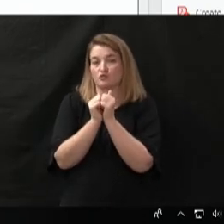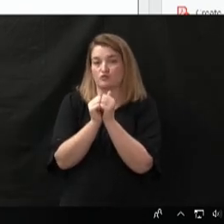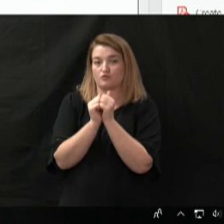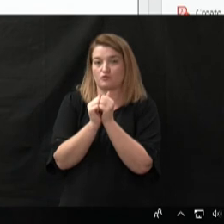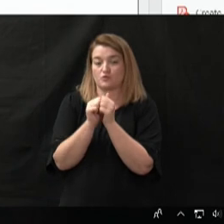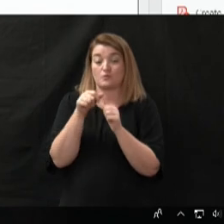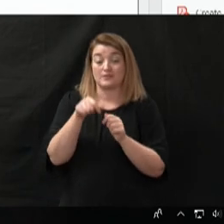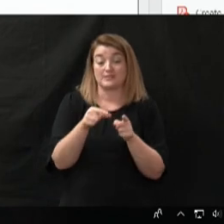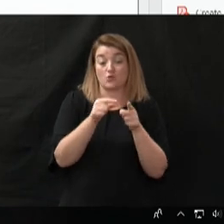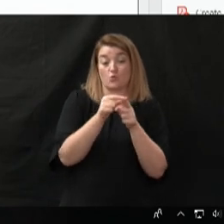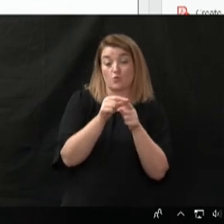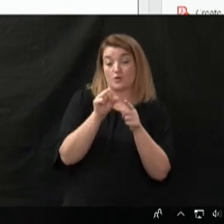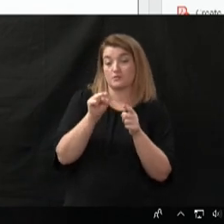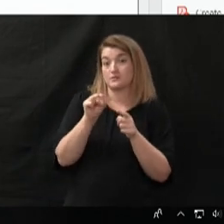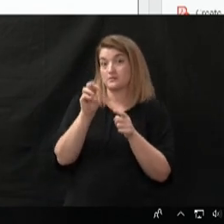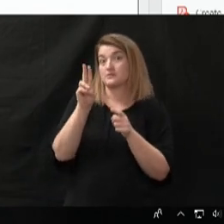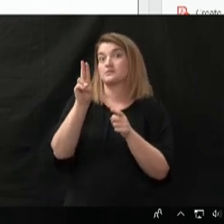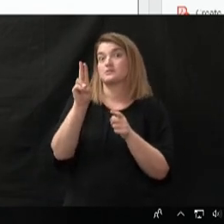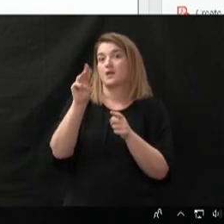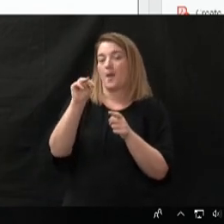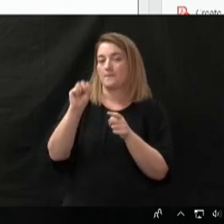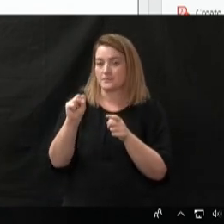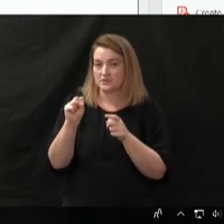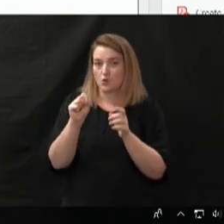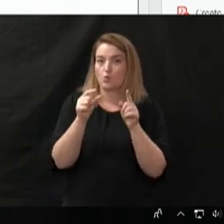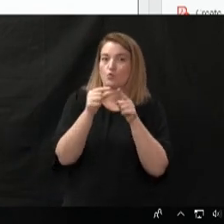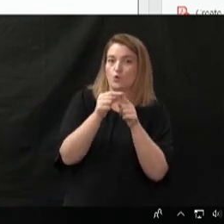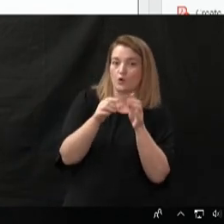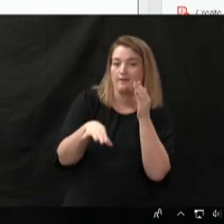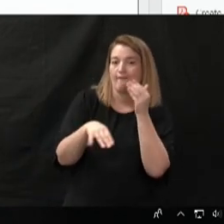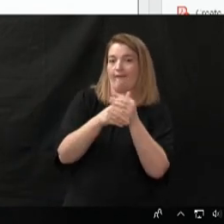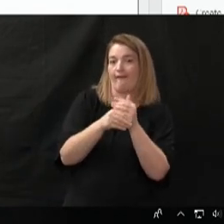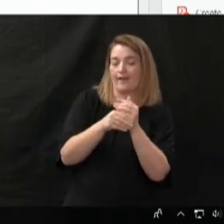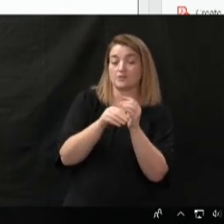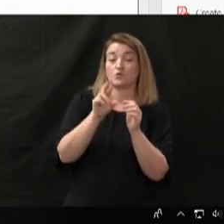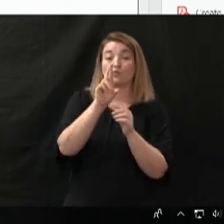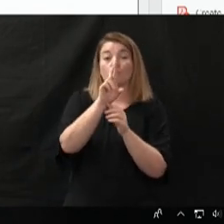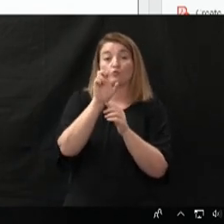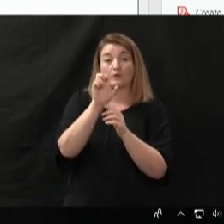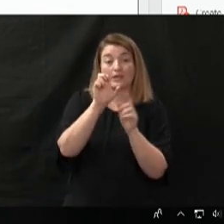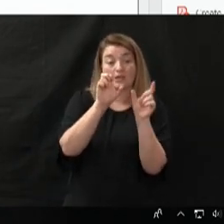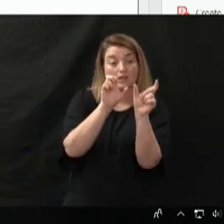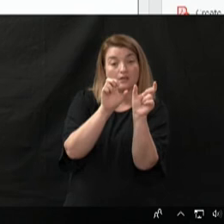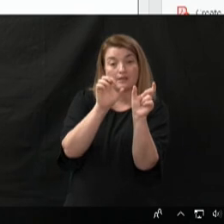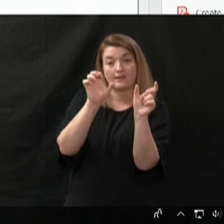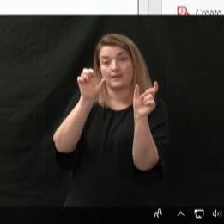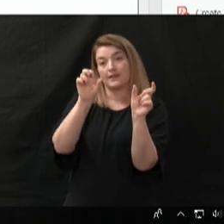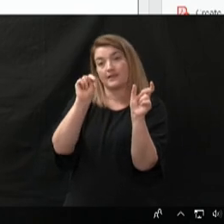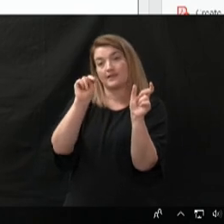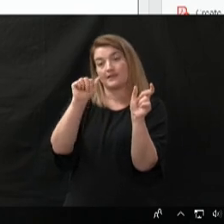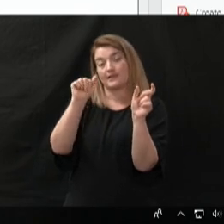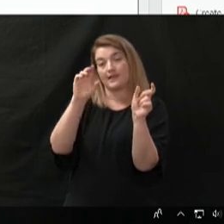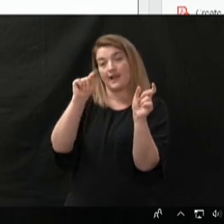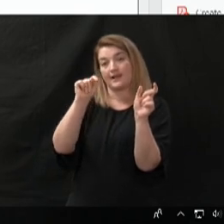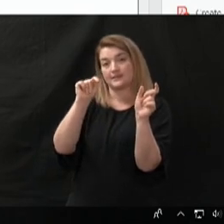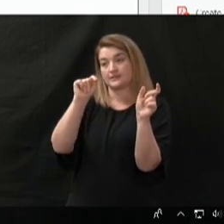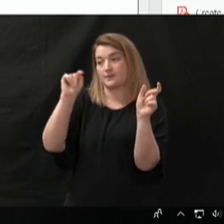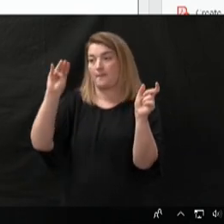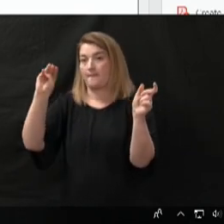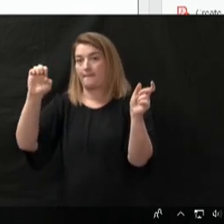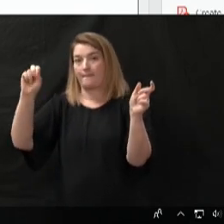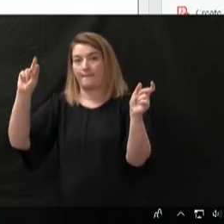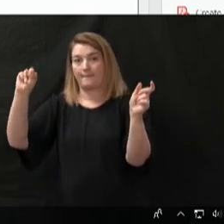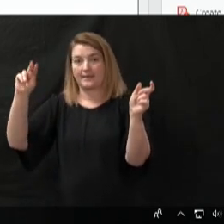give them a word like reenactment, and they would be able to break those apart. And can you imagine